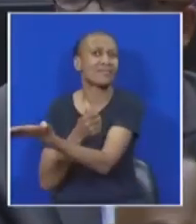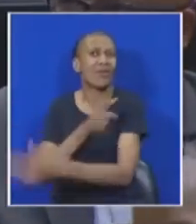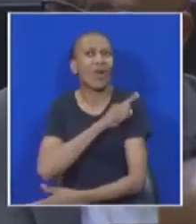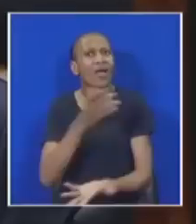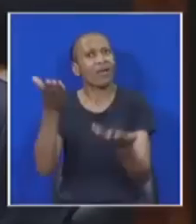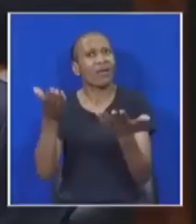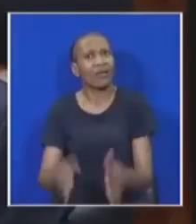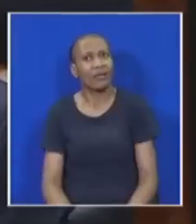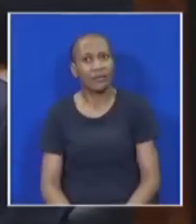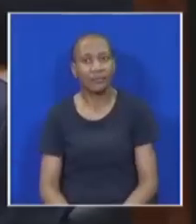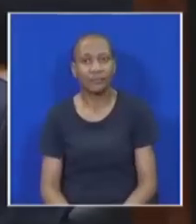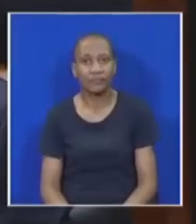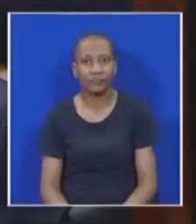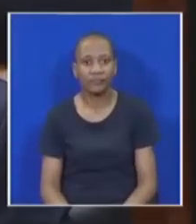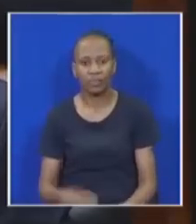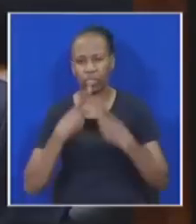Honorable member.